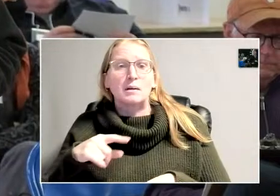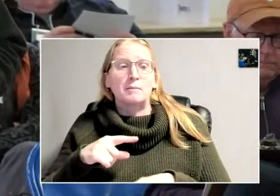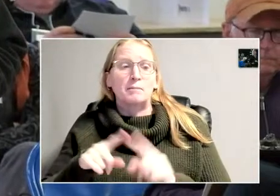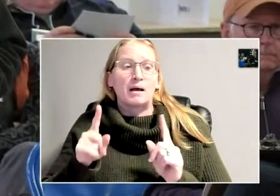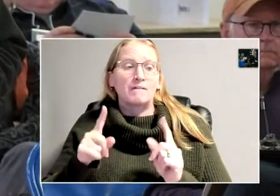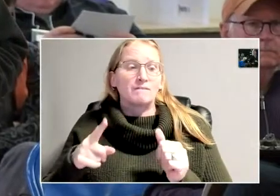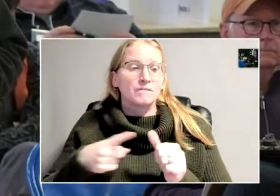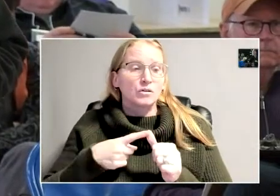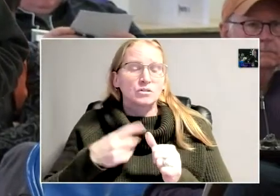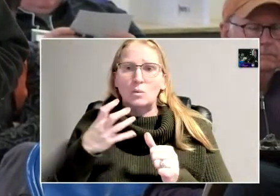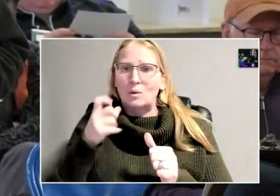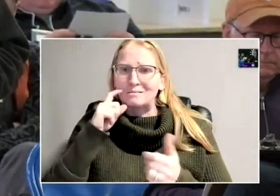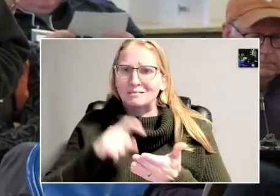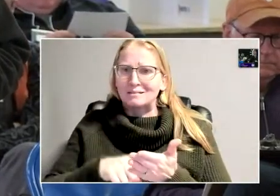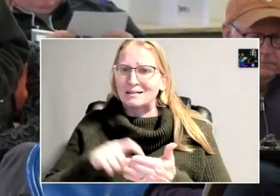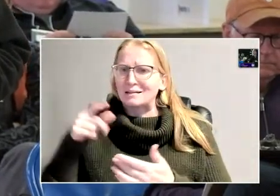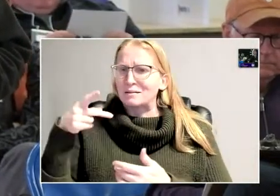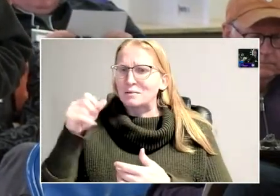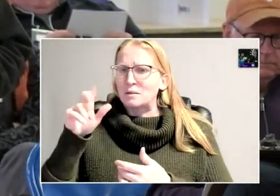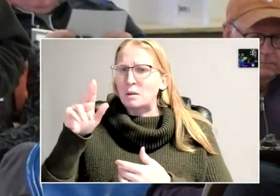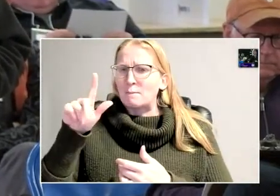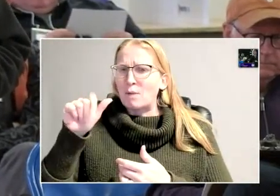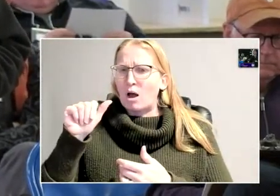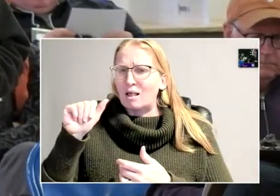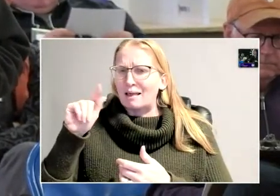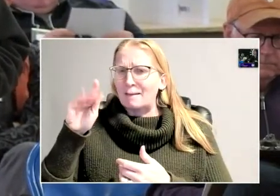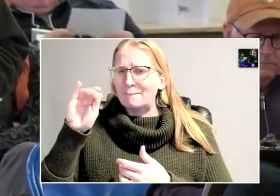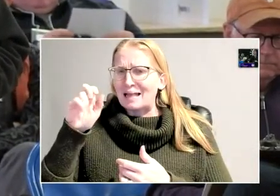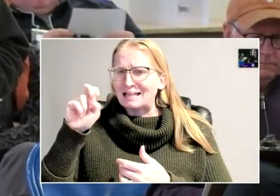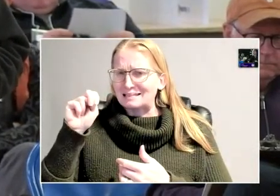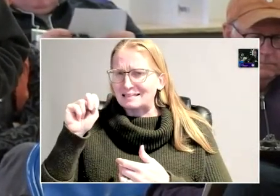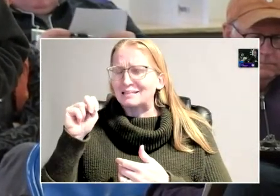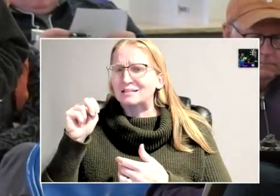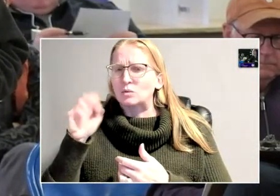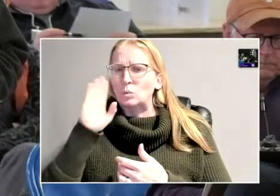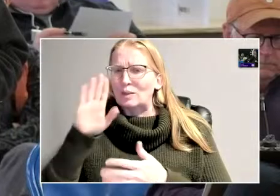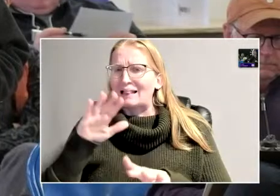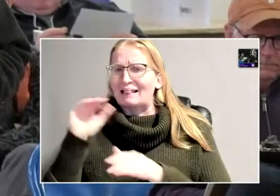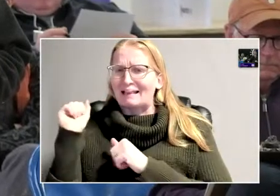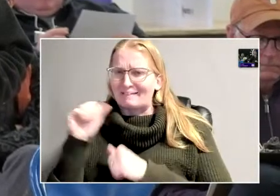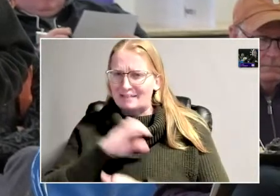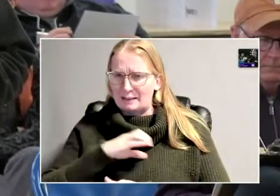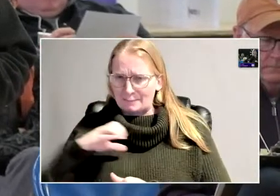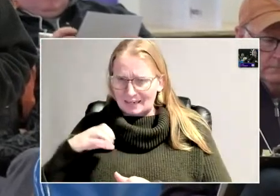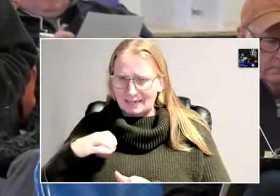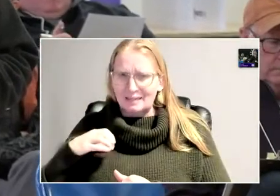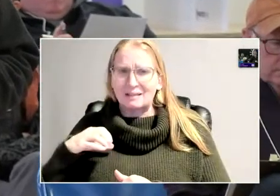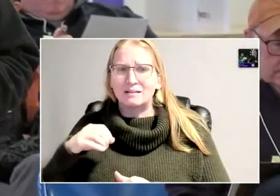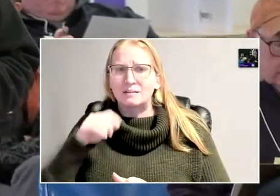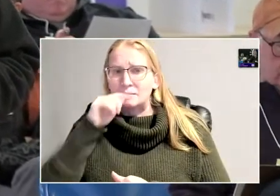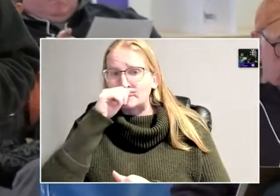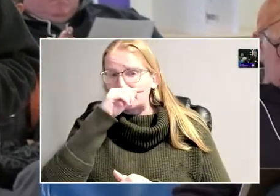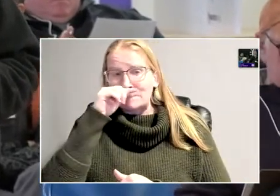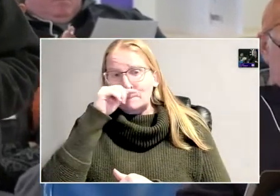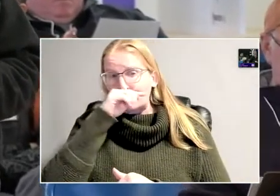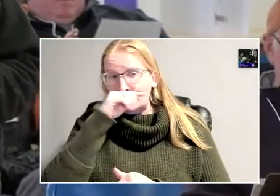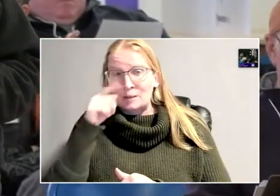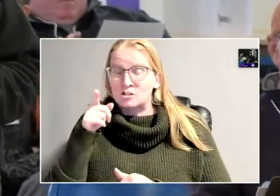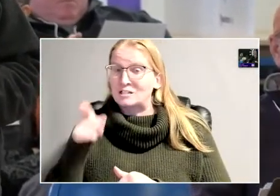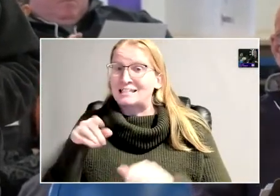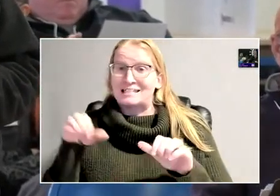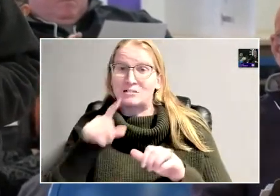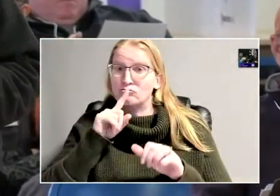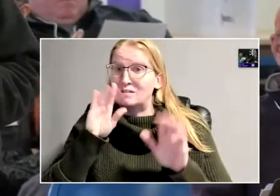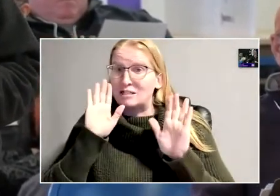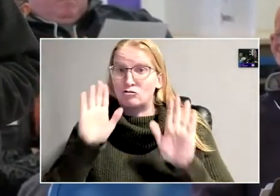Melton is going to step away from the committee uh in addition to the work that she did fine work she did in